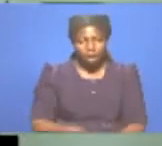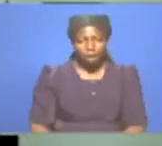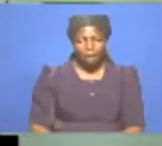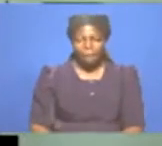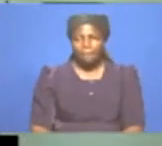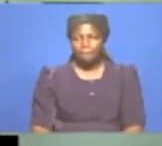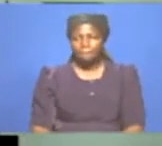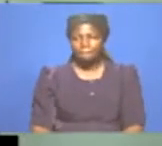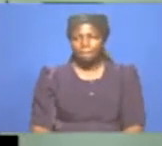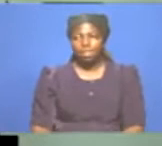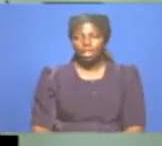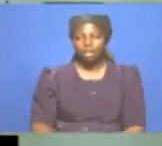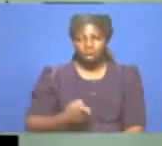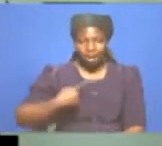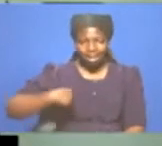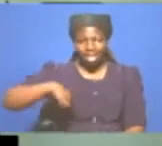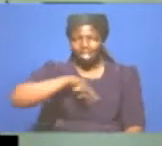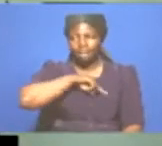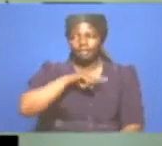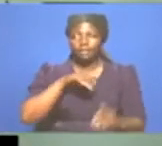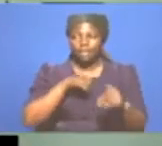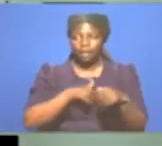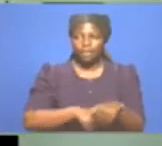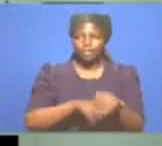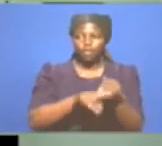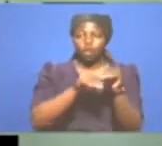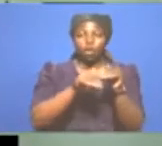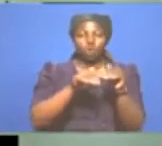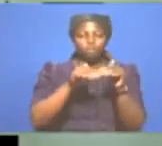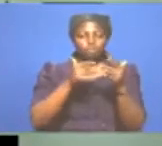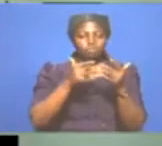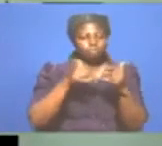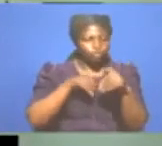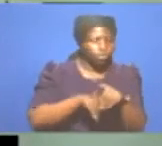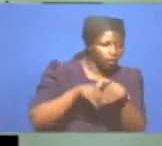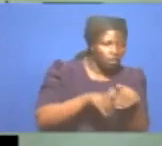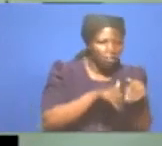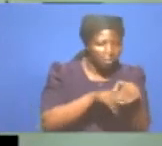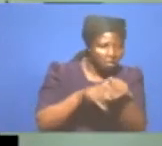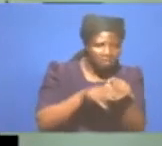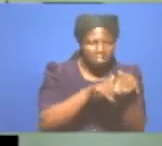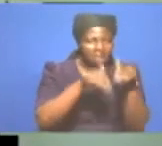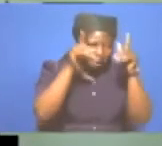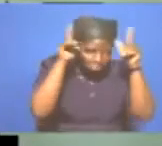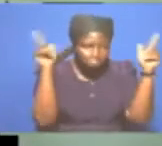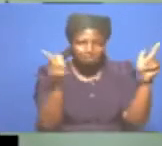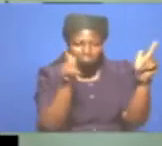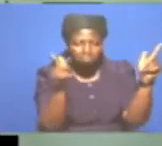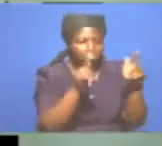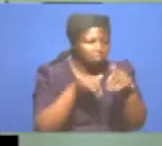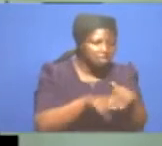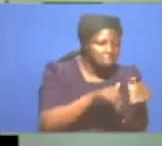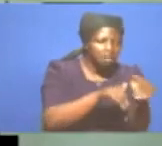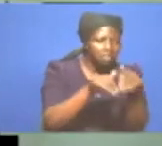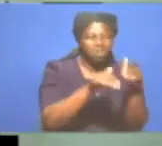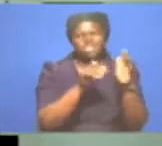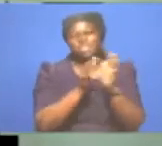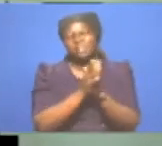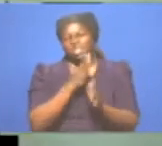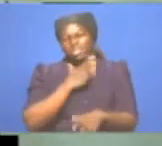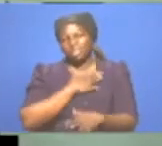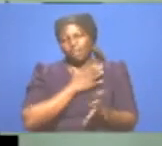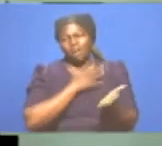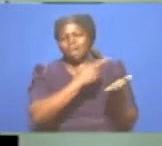We are following the pastoralists to where they are. With our registration